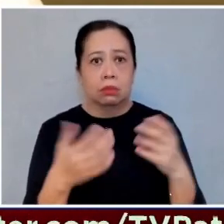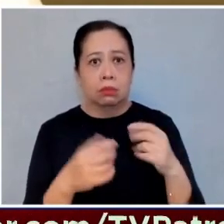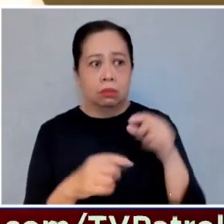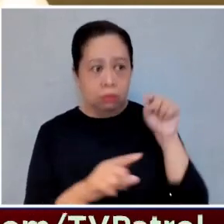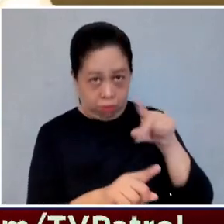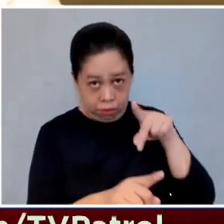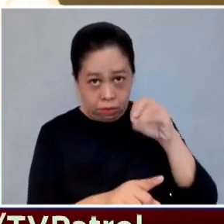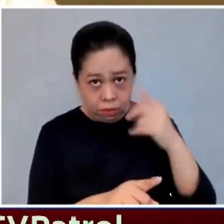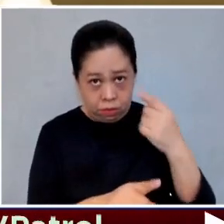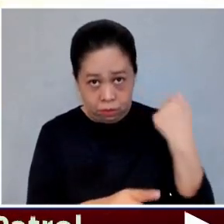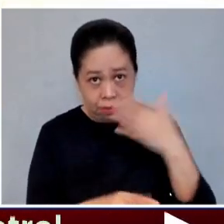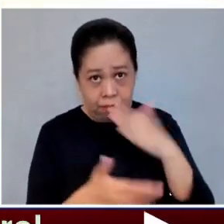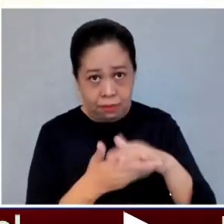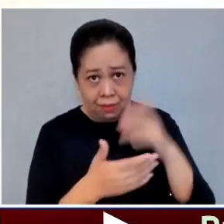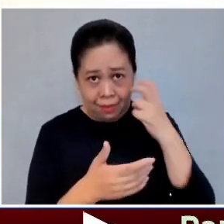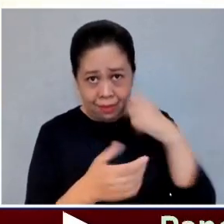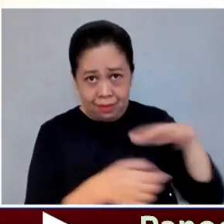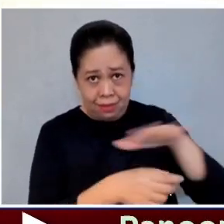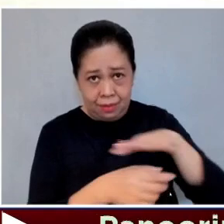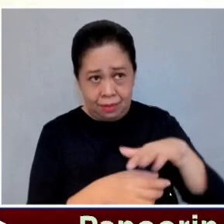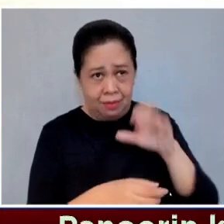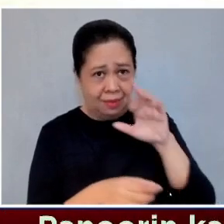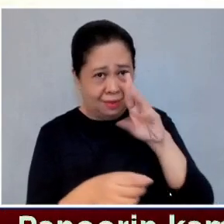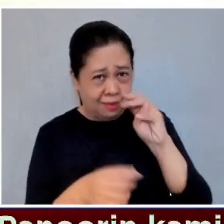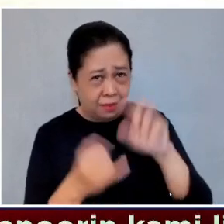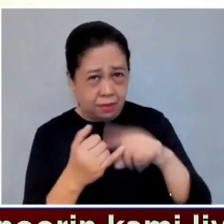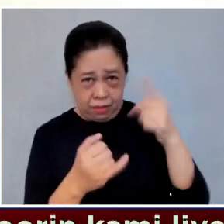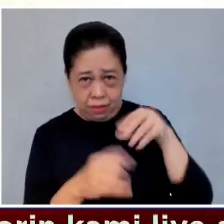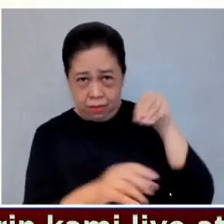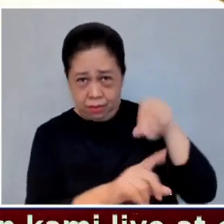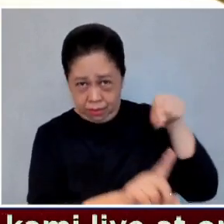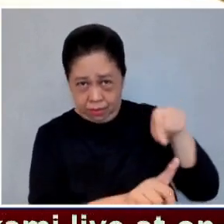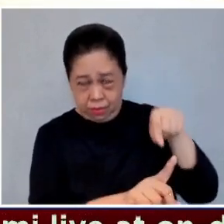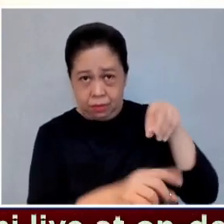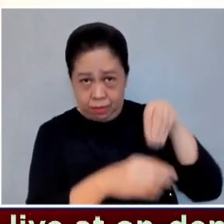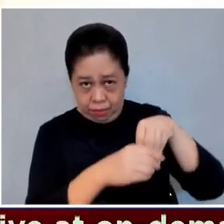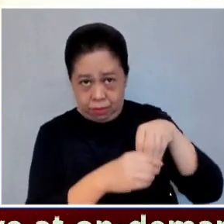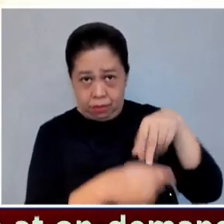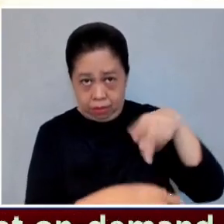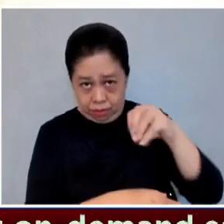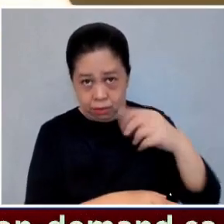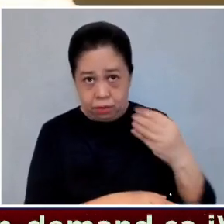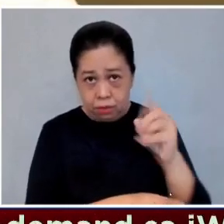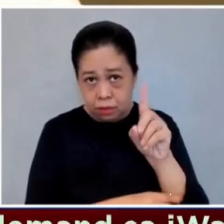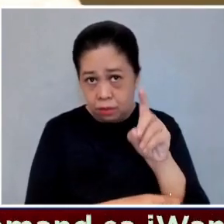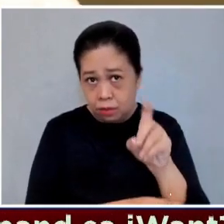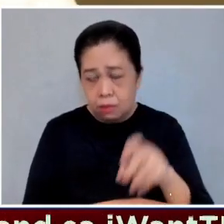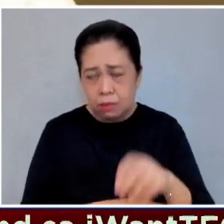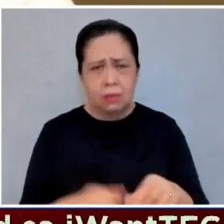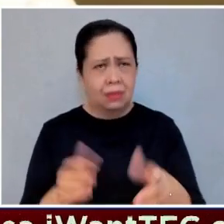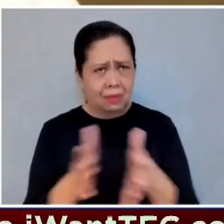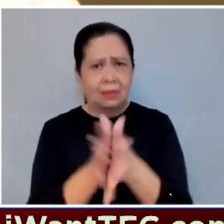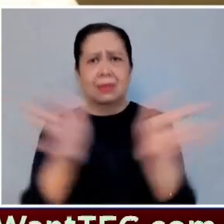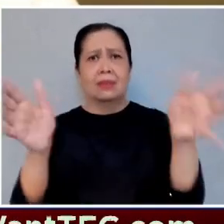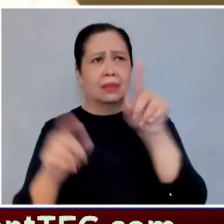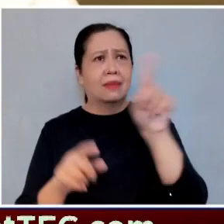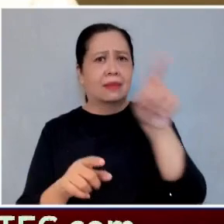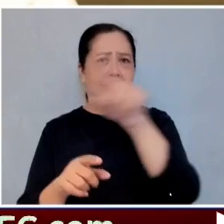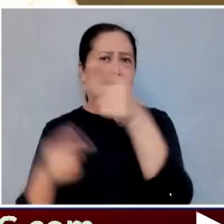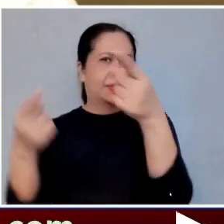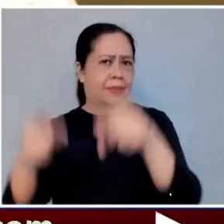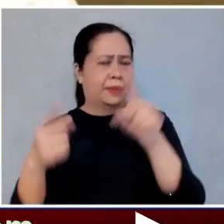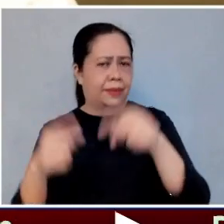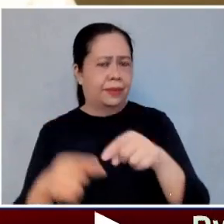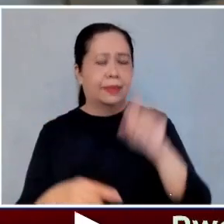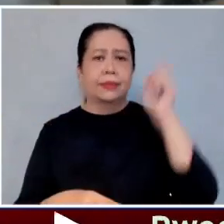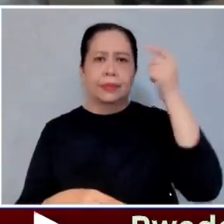exclusive in the industry. These crimes are only prevalent in the pogo industry. These are social ills that the